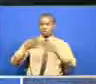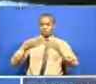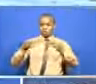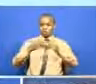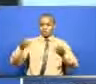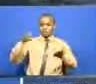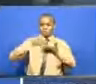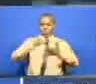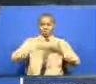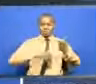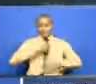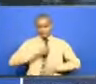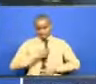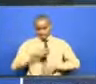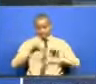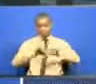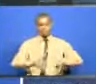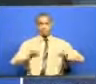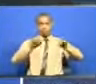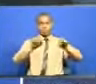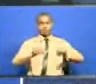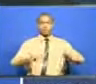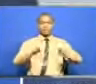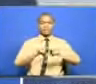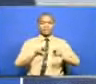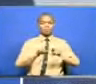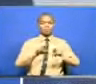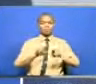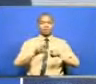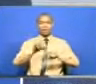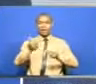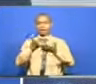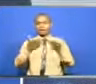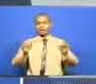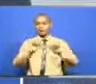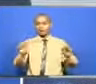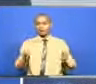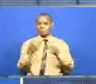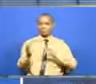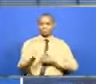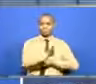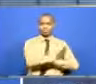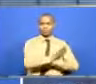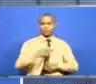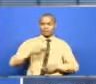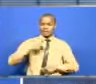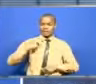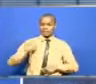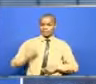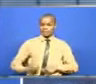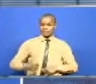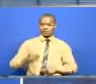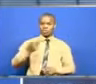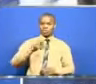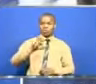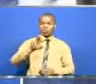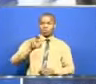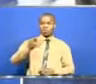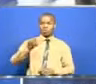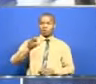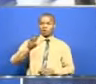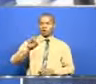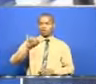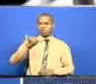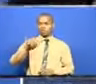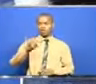retired boss Lloyd Blankfein, under whose watch the scandal happened. Elsewhere, Chinese phone maker Huawei said it was doing its best to survive and